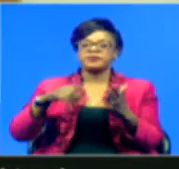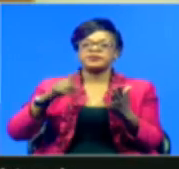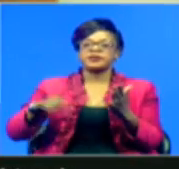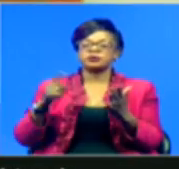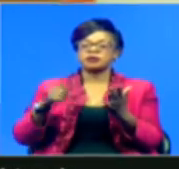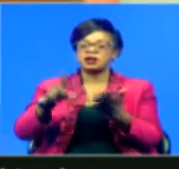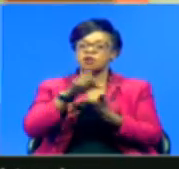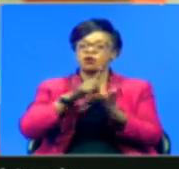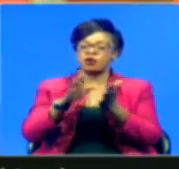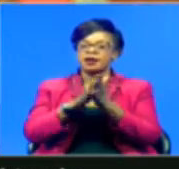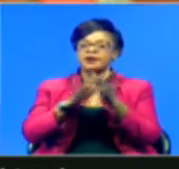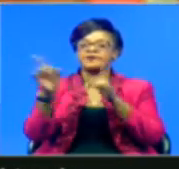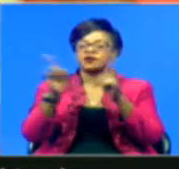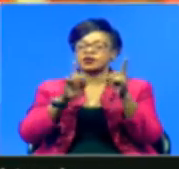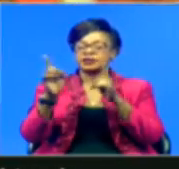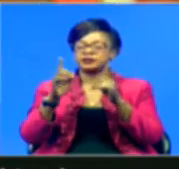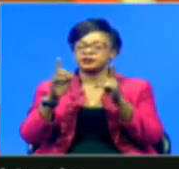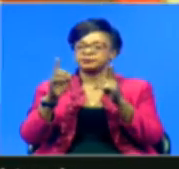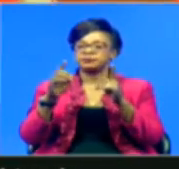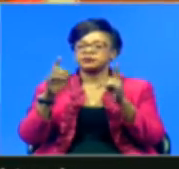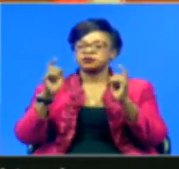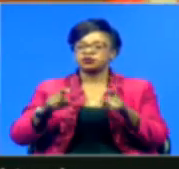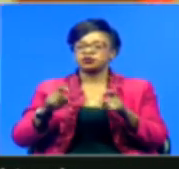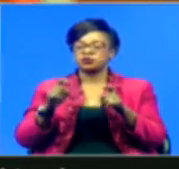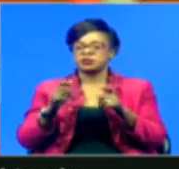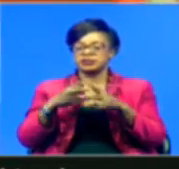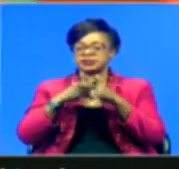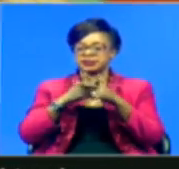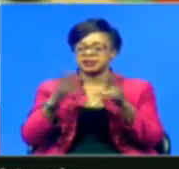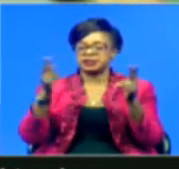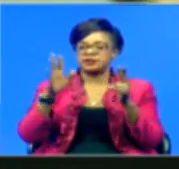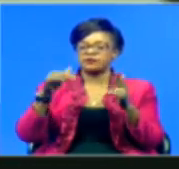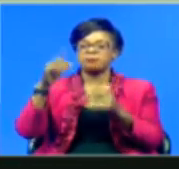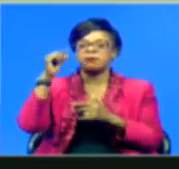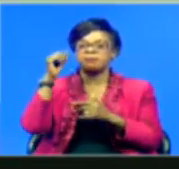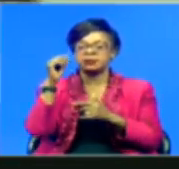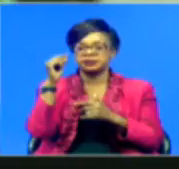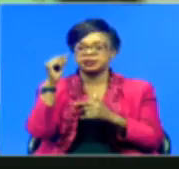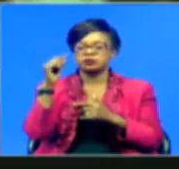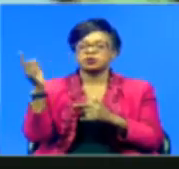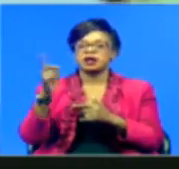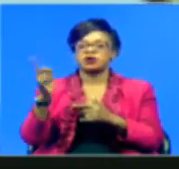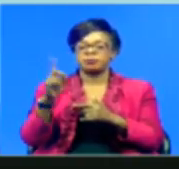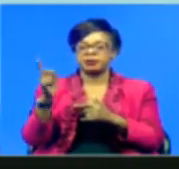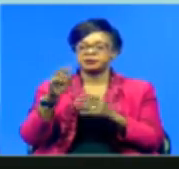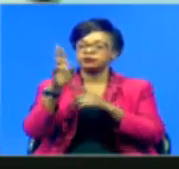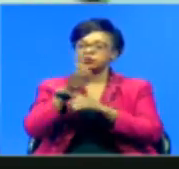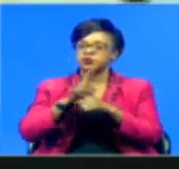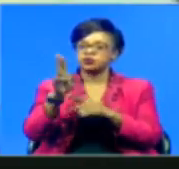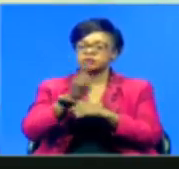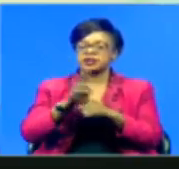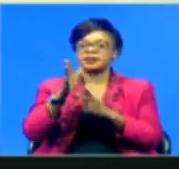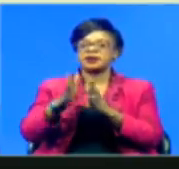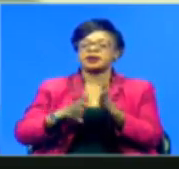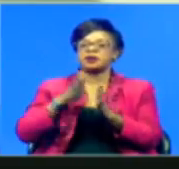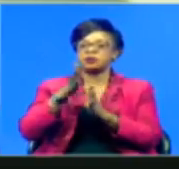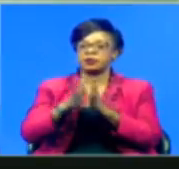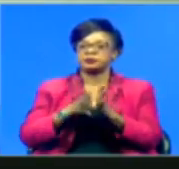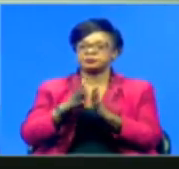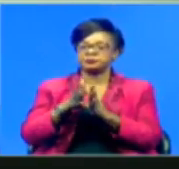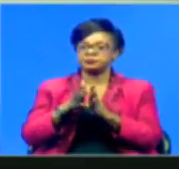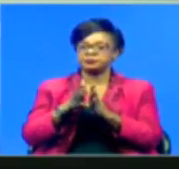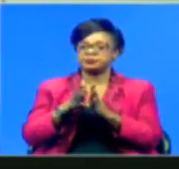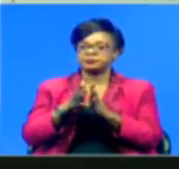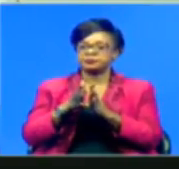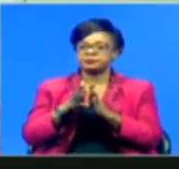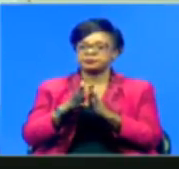and foreign tourists are expected to start plying their routes from Mombasa to Nairobi using the railway. Simply put,